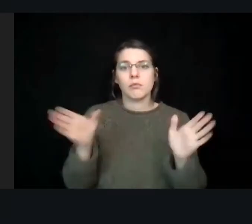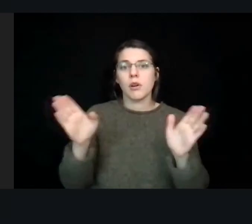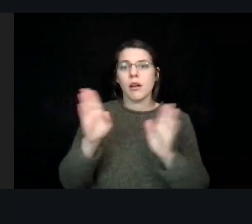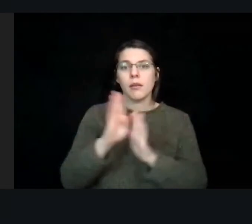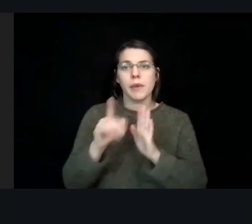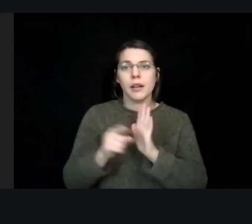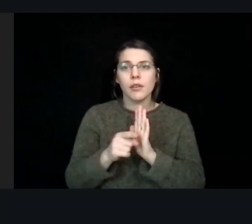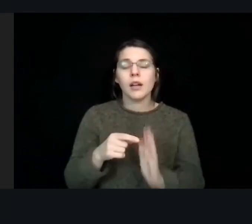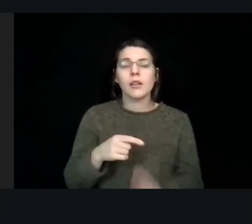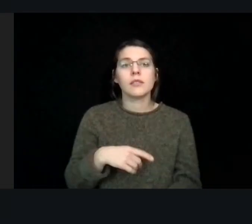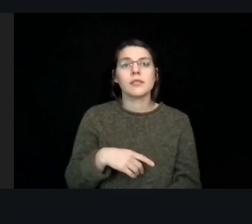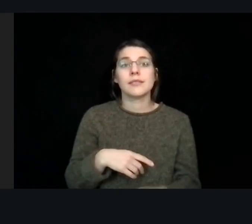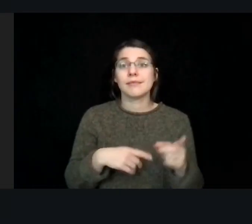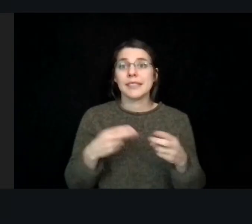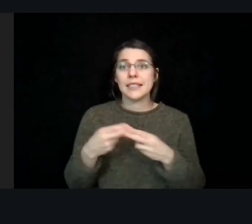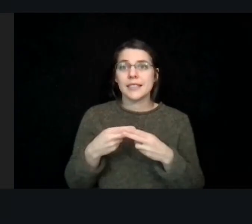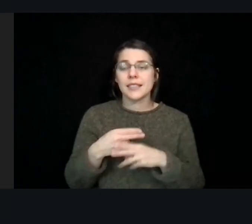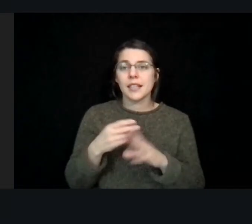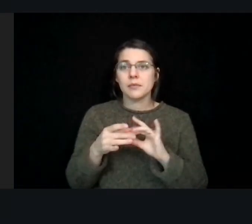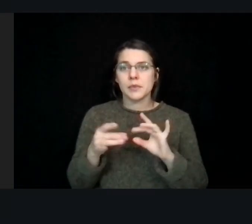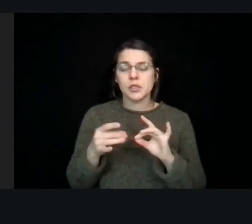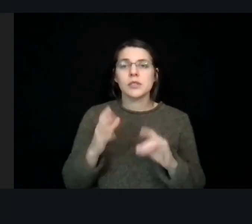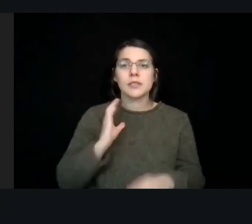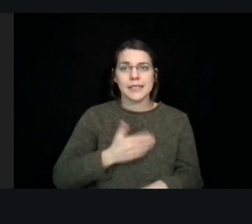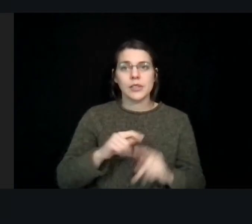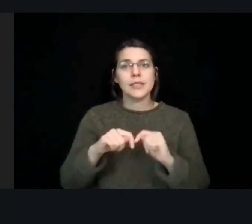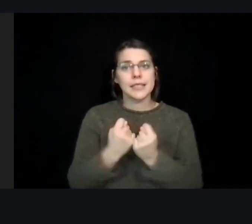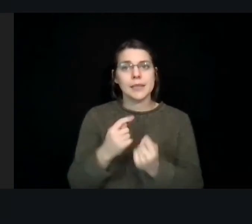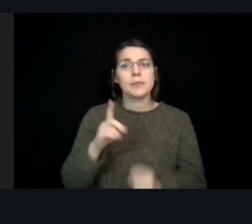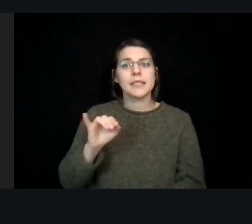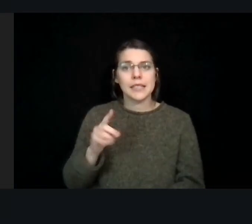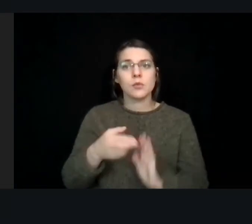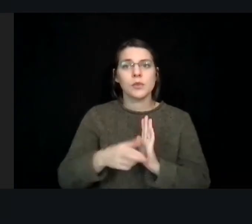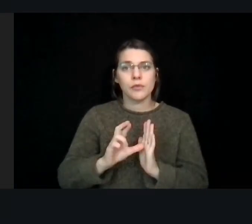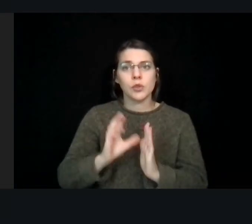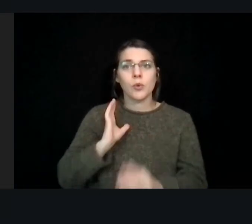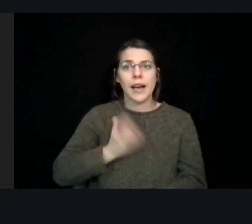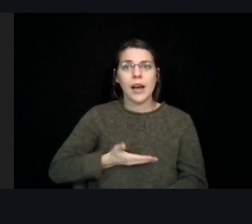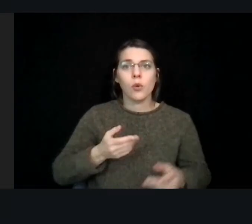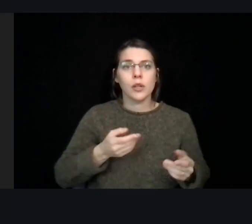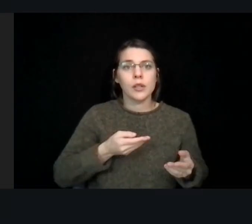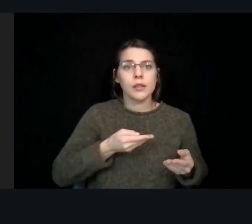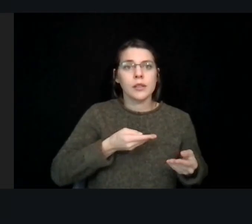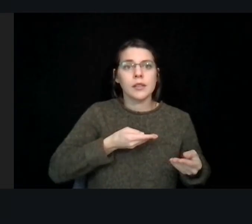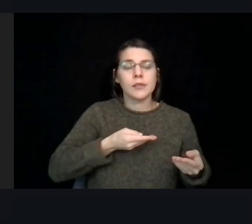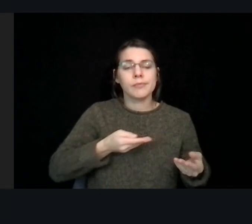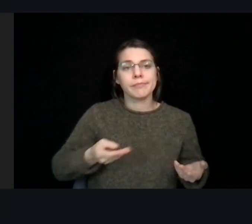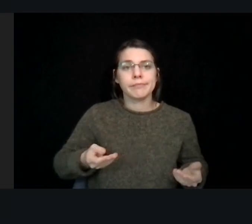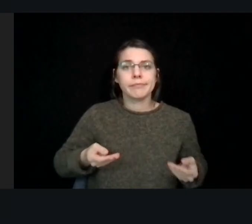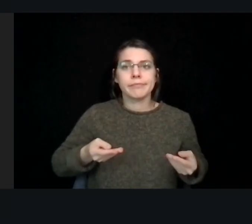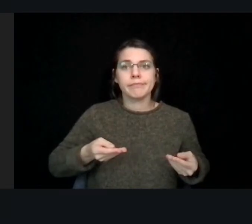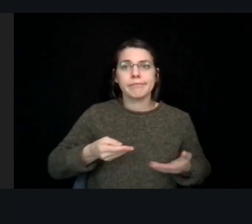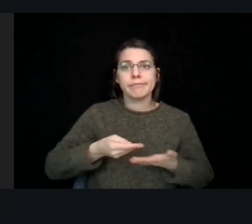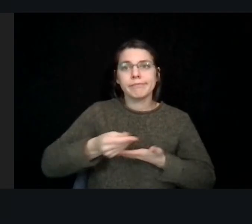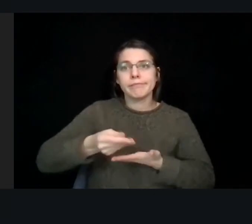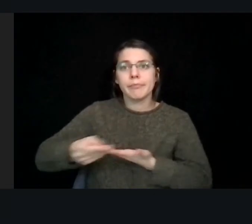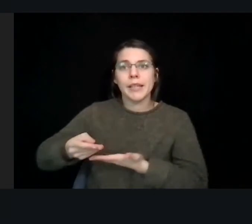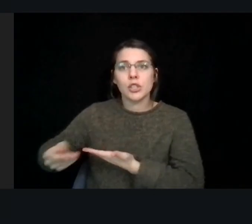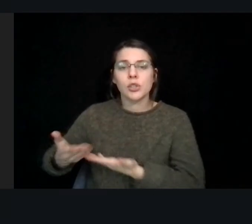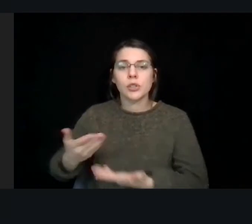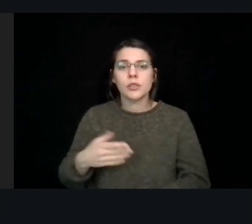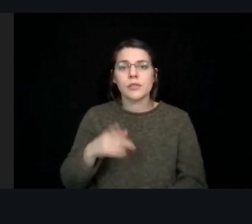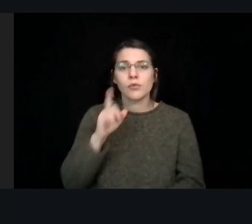slide, our team did take a review, of our expenditures to identify opportunities for savings, really in line with some of the same